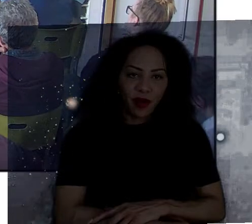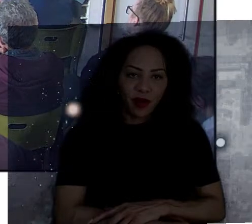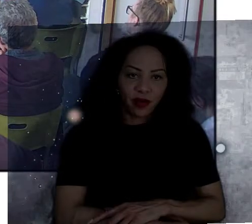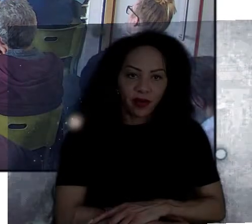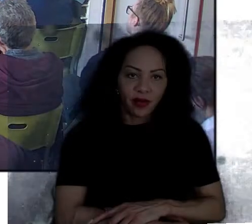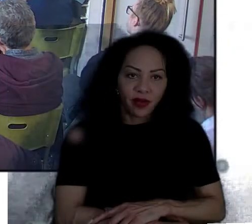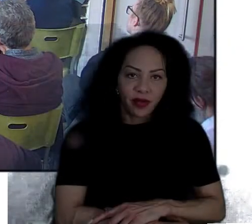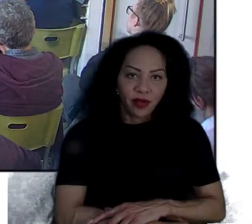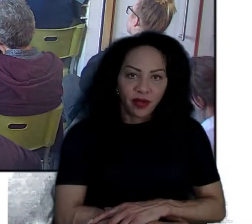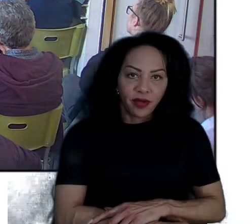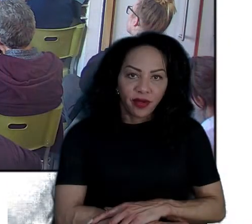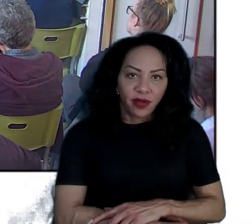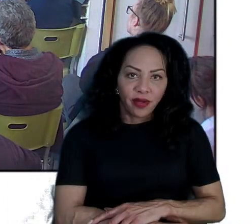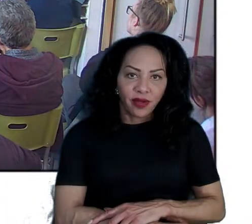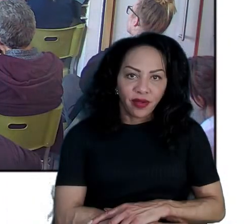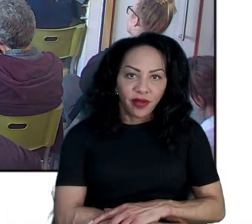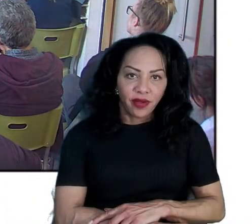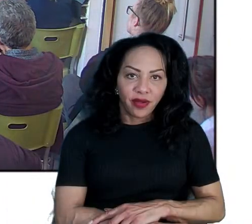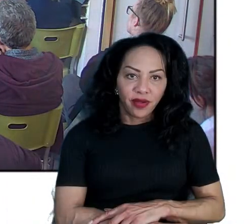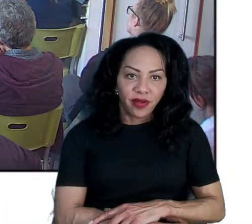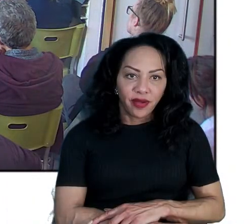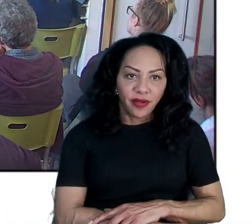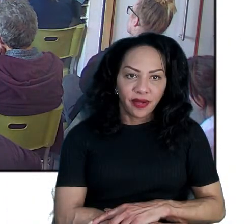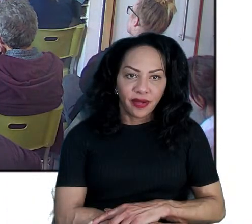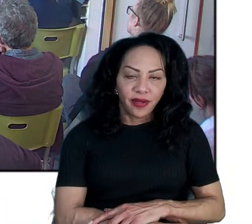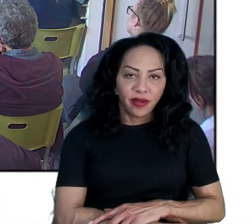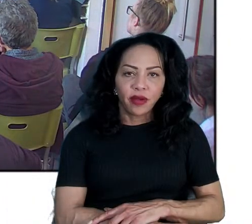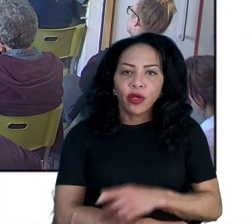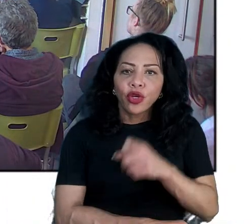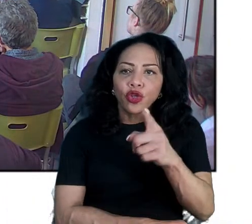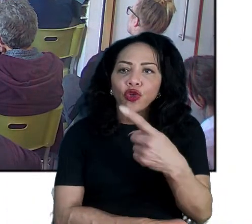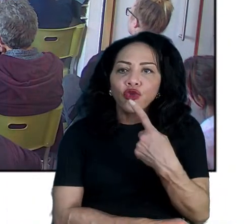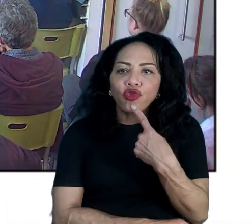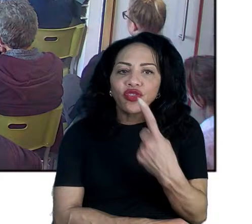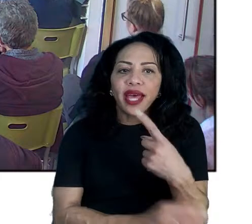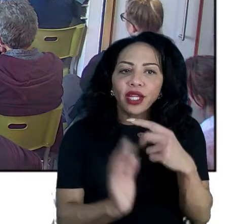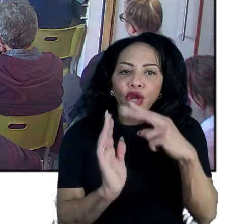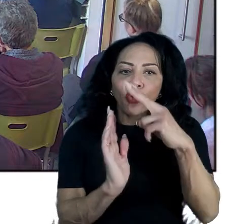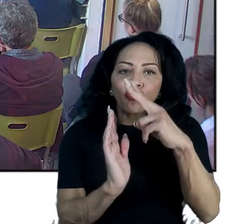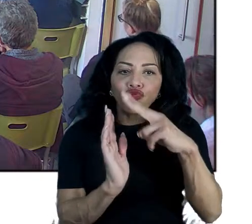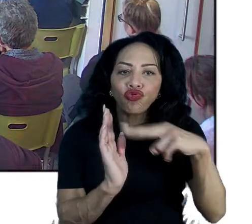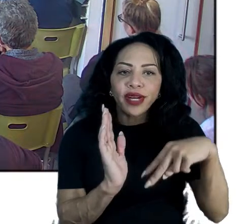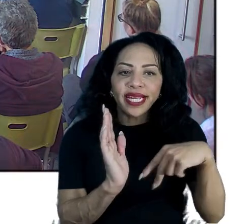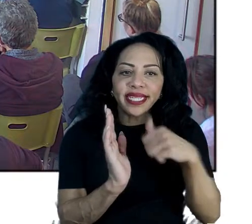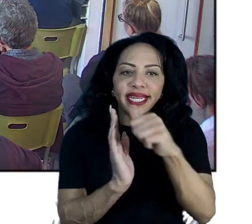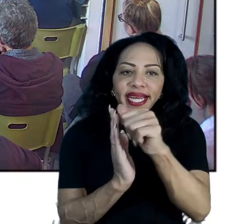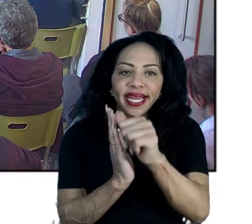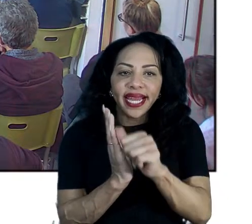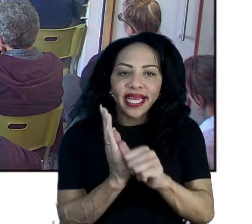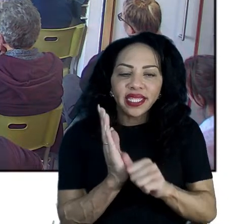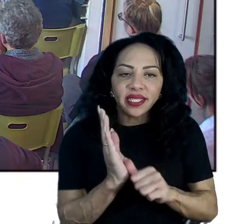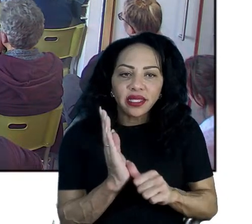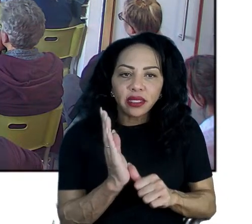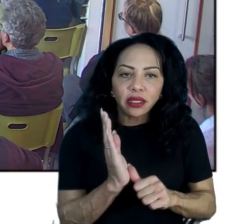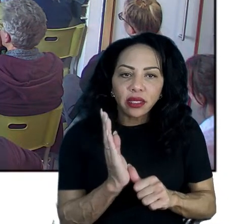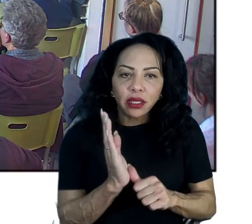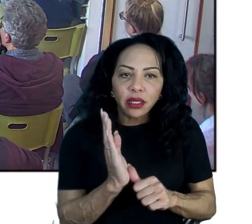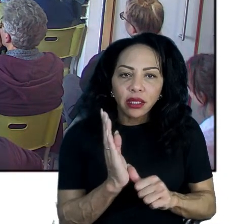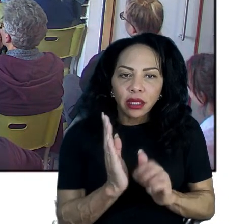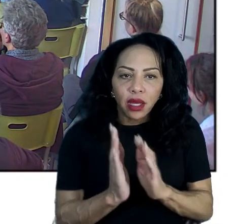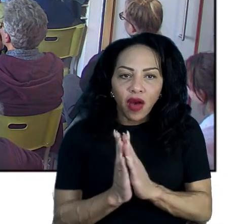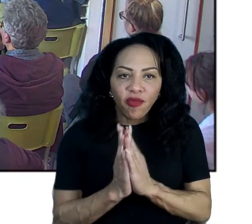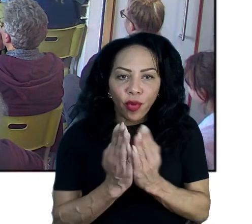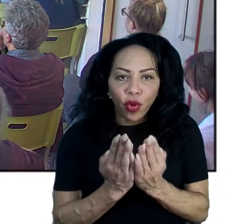You mentioned a reading list at the beginning, like relevant texts and books. Would you be willing to kind of expand on that?